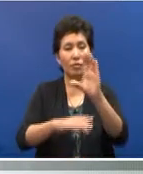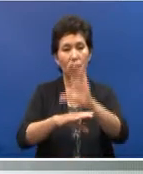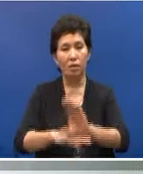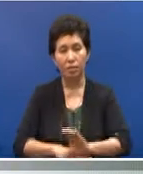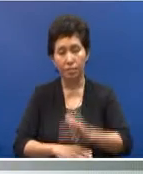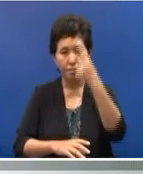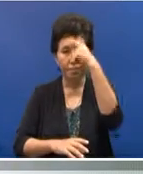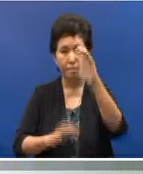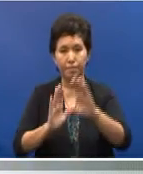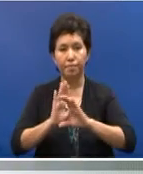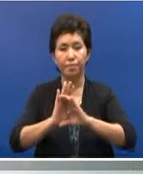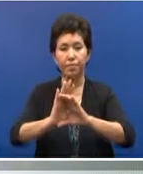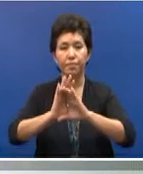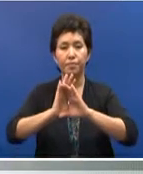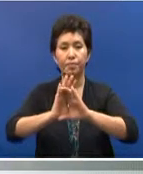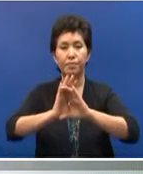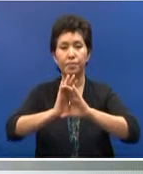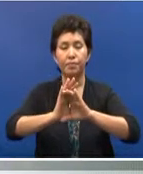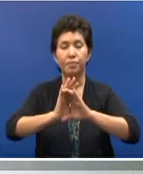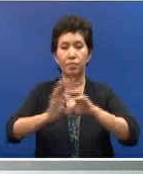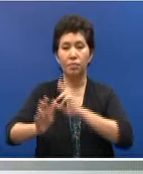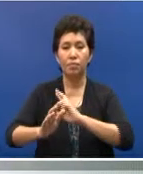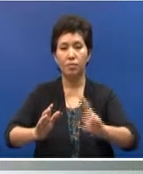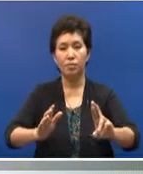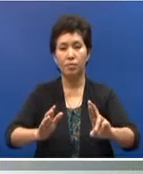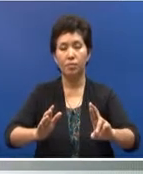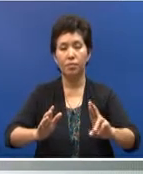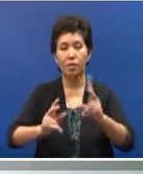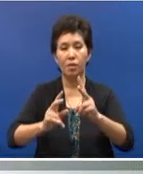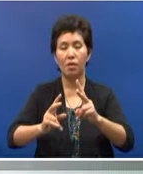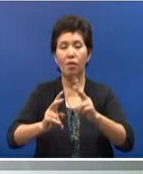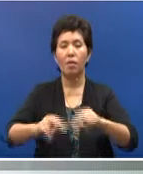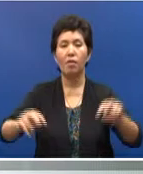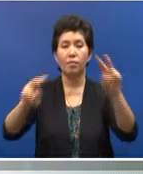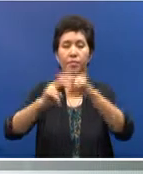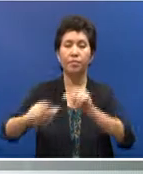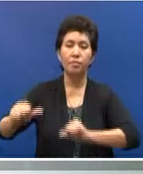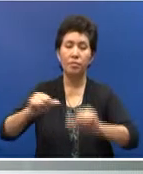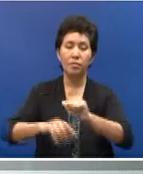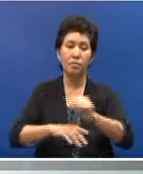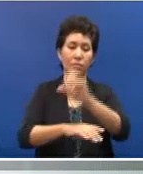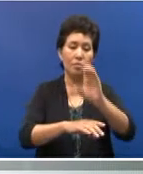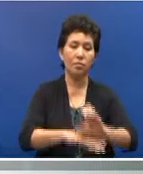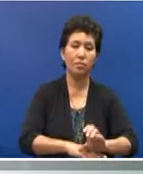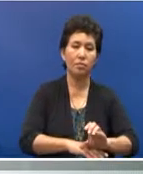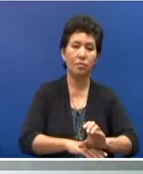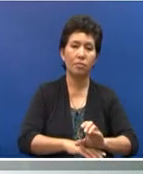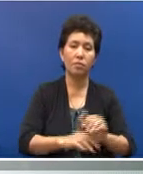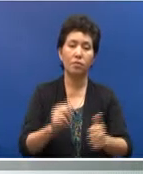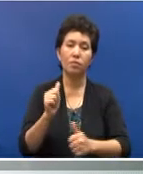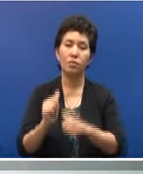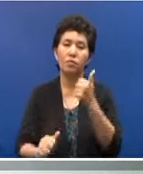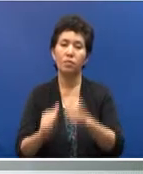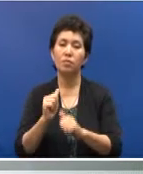example, maybe it is due to religion, okay, values, attitudes, and customs, okay, which they think